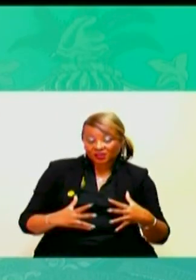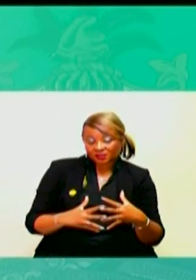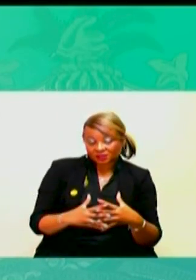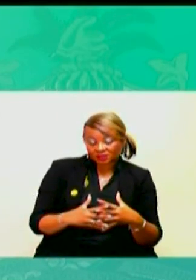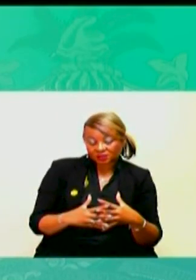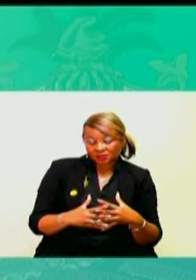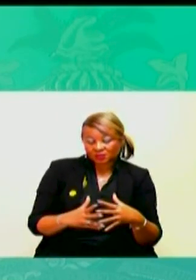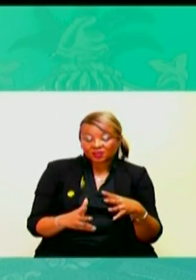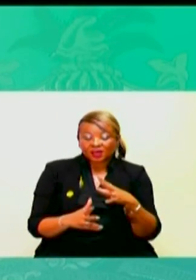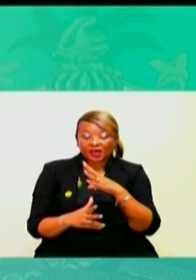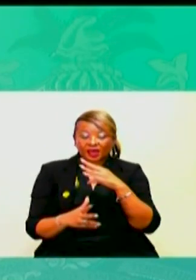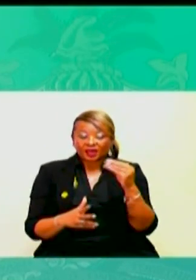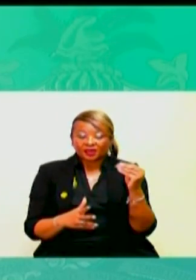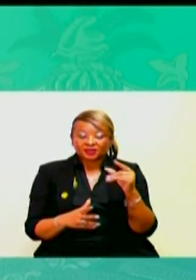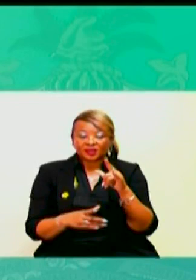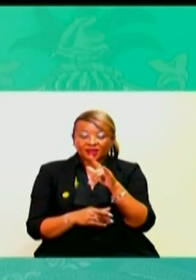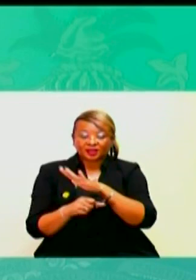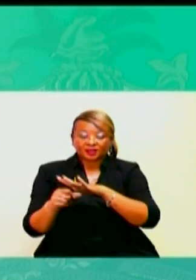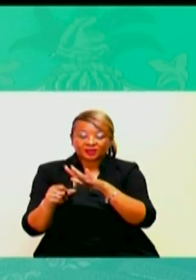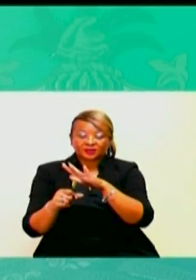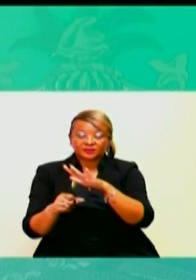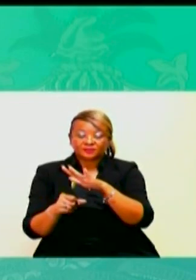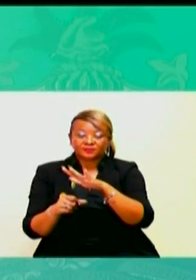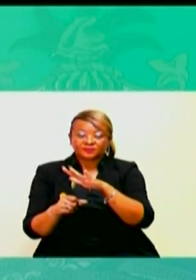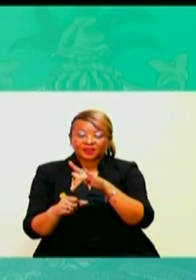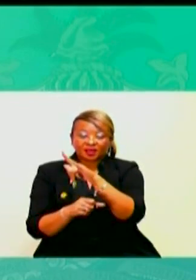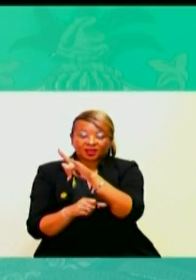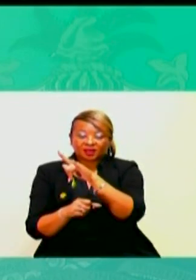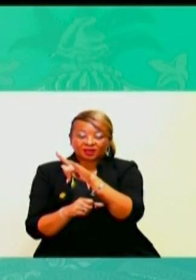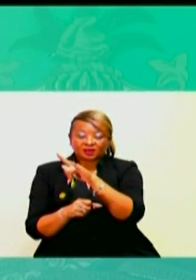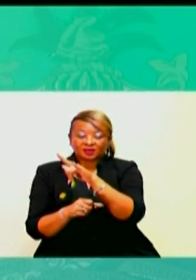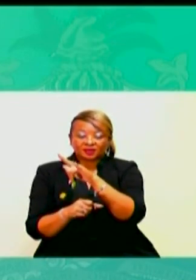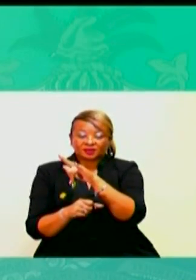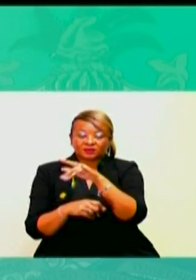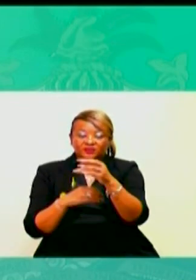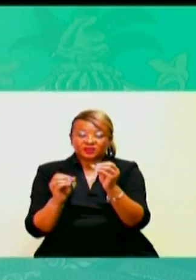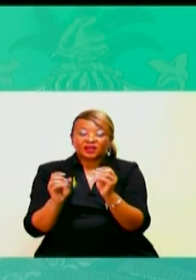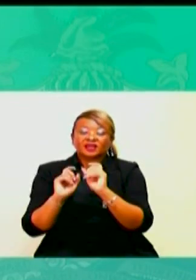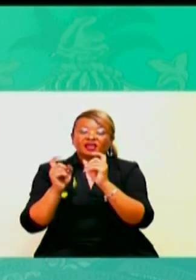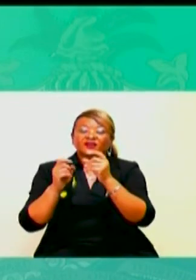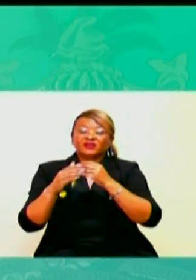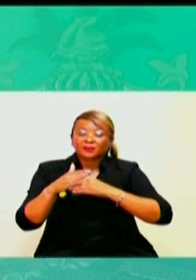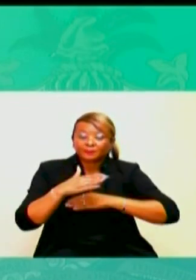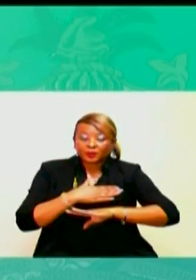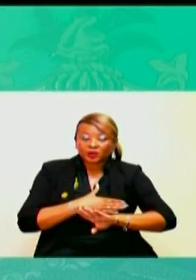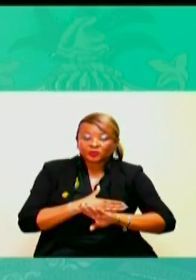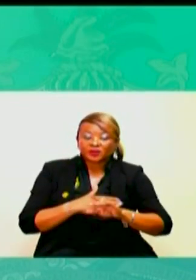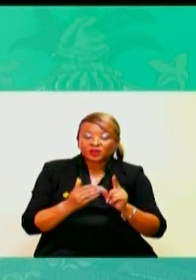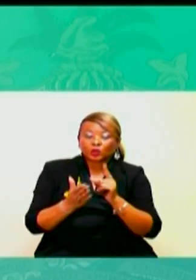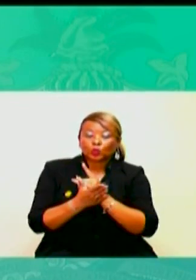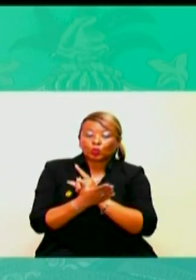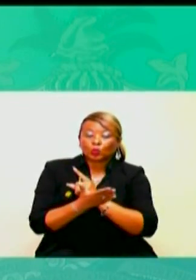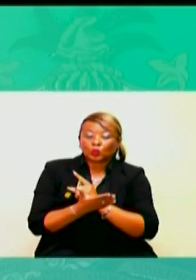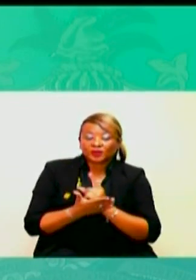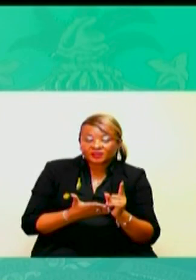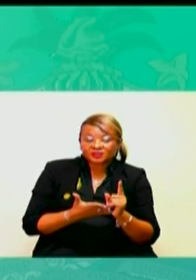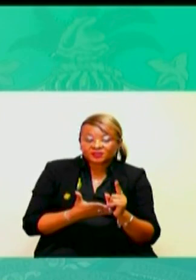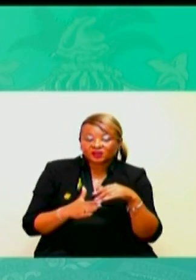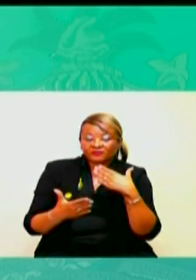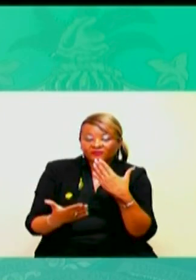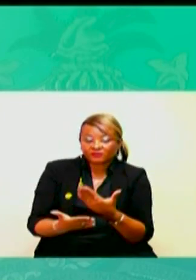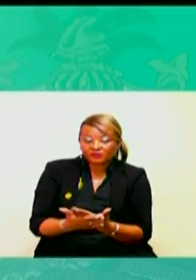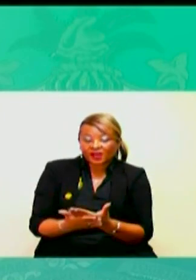and to airline officials and law enforcement officials, and giving birth within weeks of landing in the Bahamas.